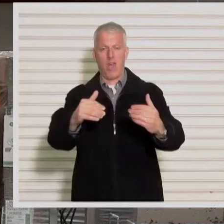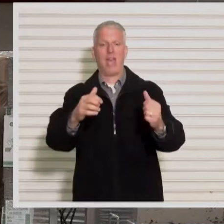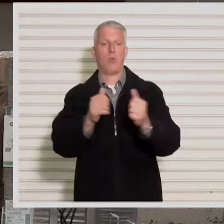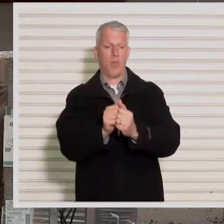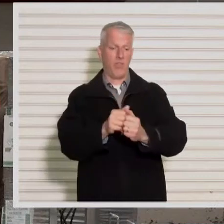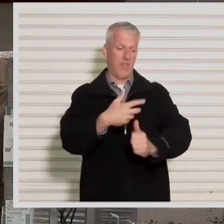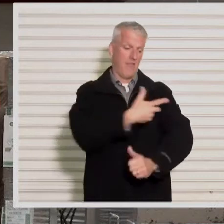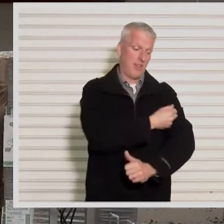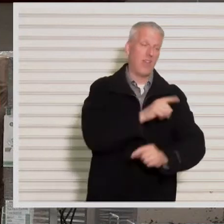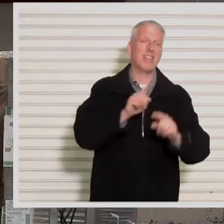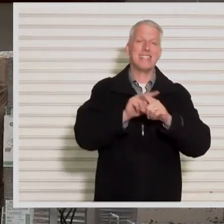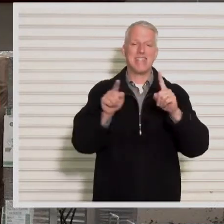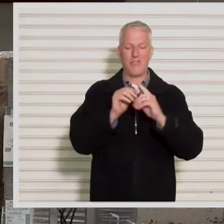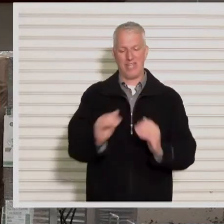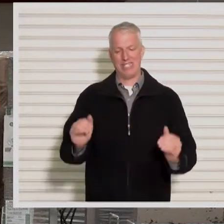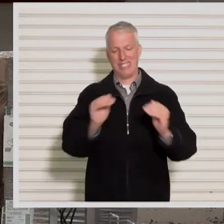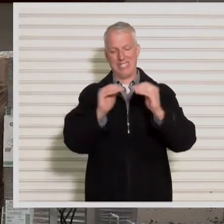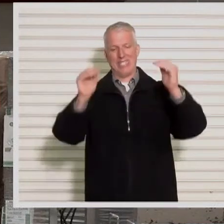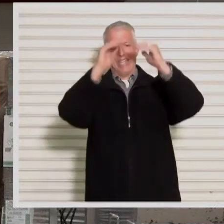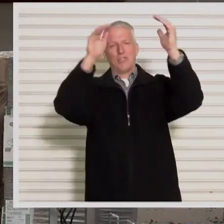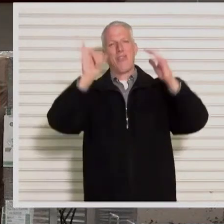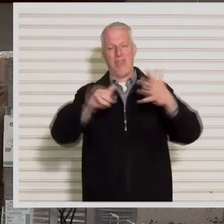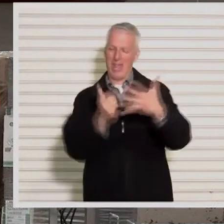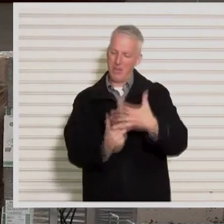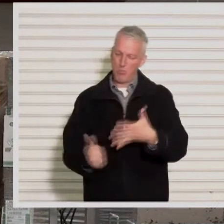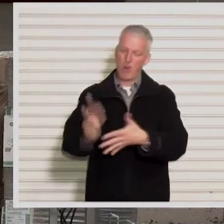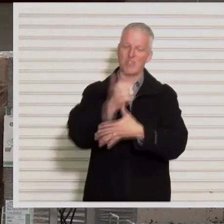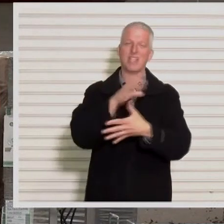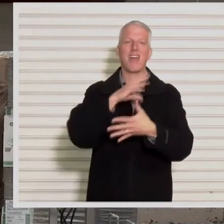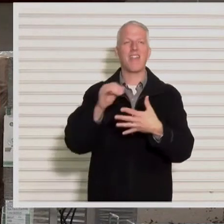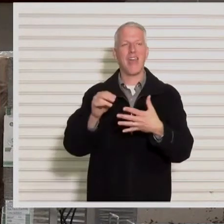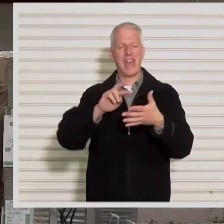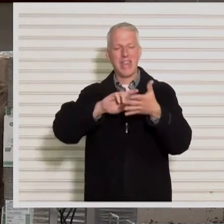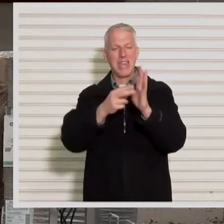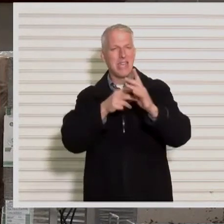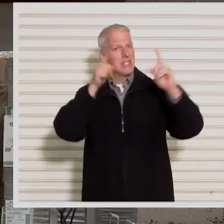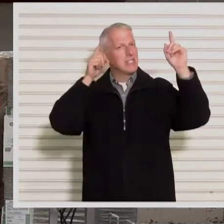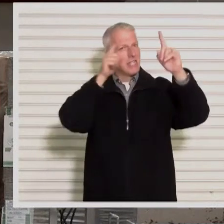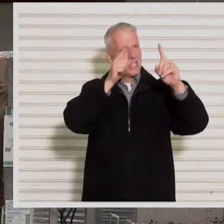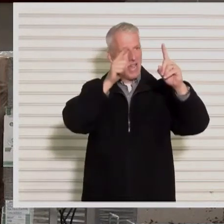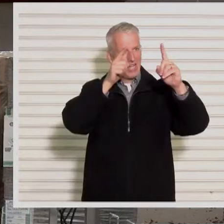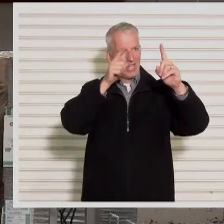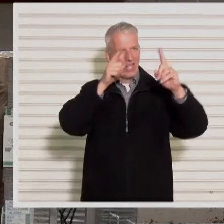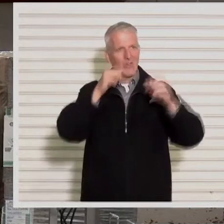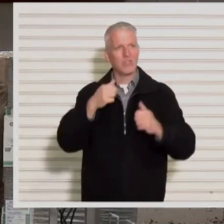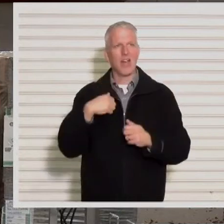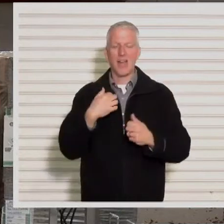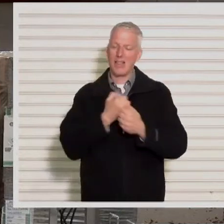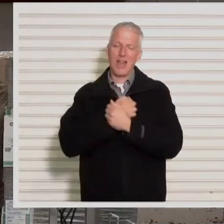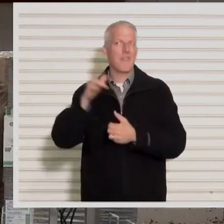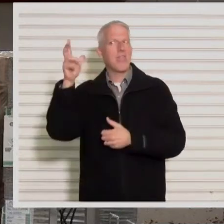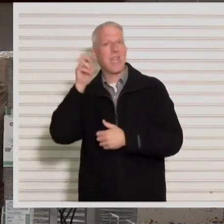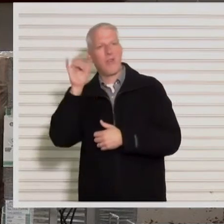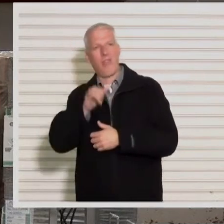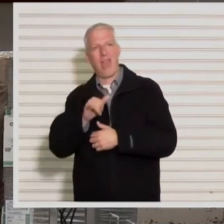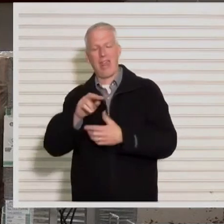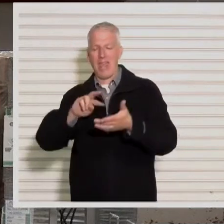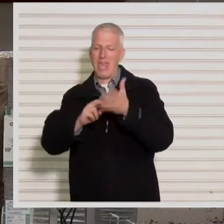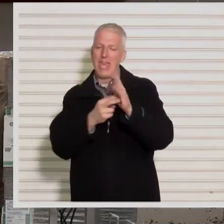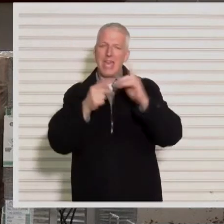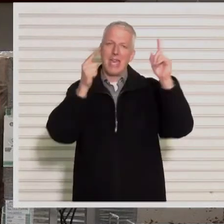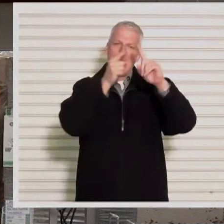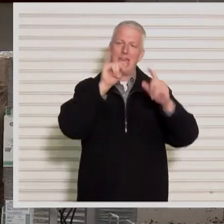the tiers, that prioritization and that intentionality, which I love hearing that word,